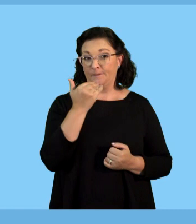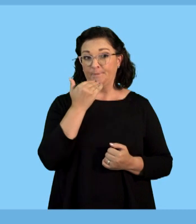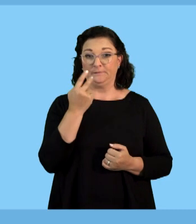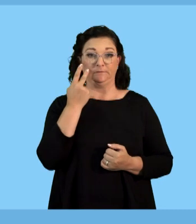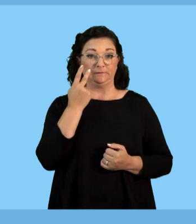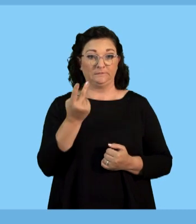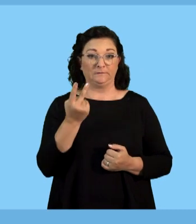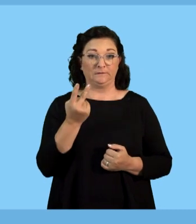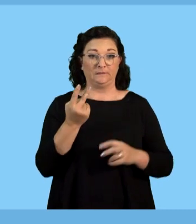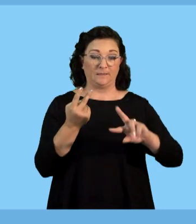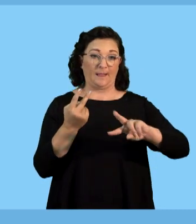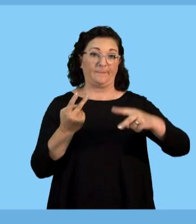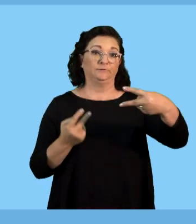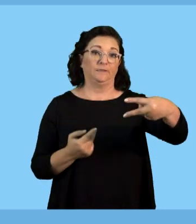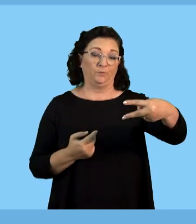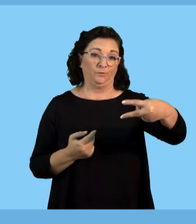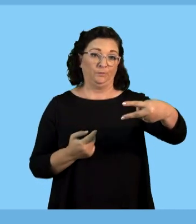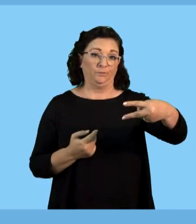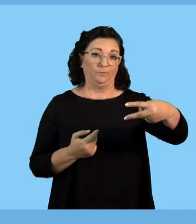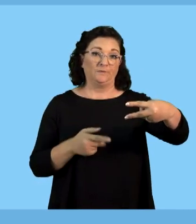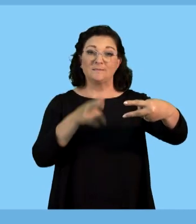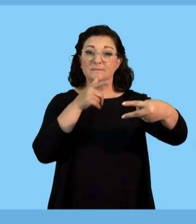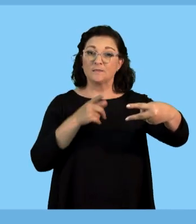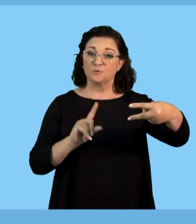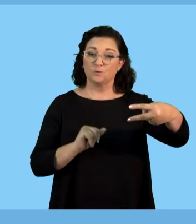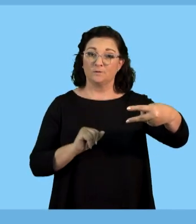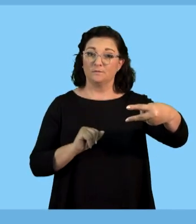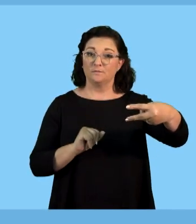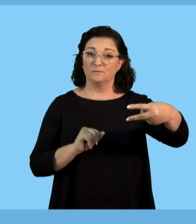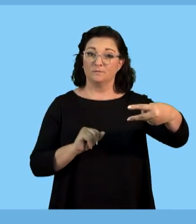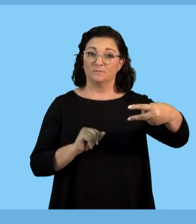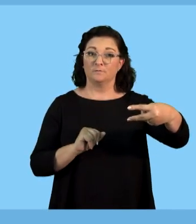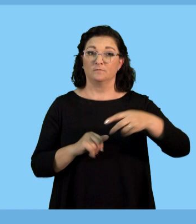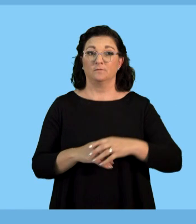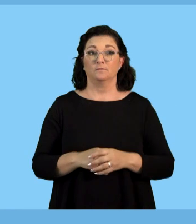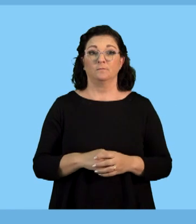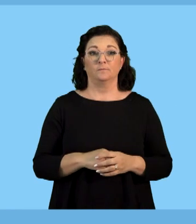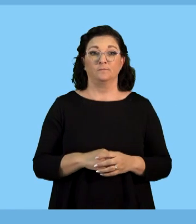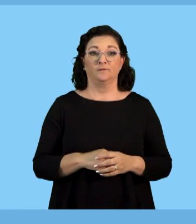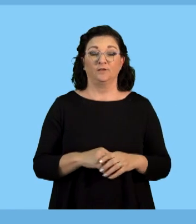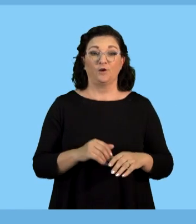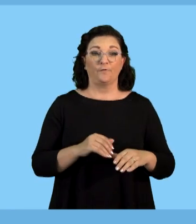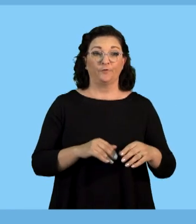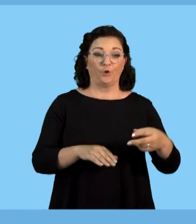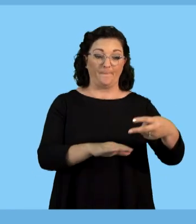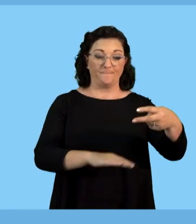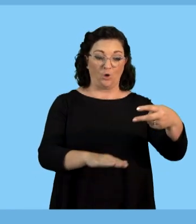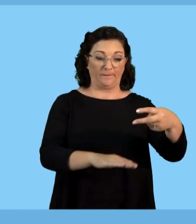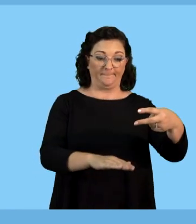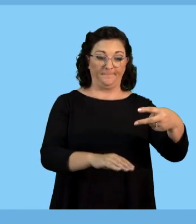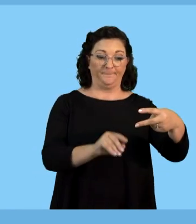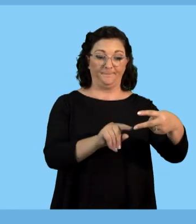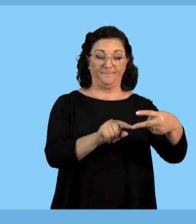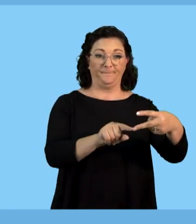this image is upside down, it tells us that the light from the bottom of